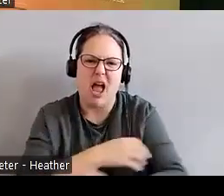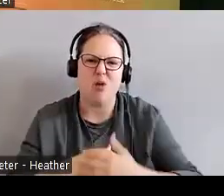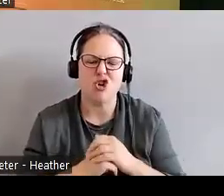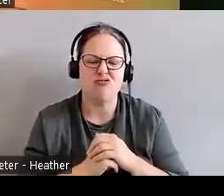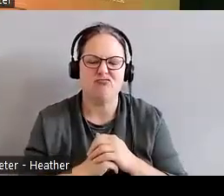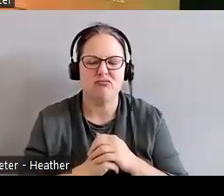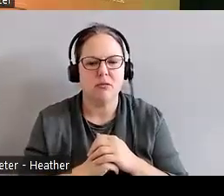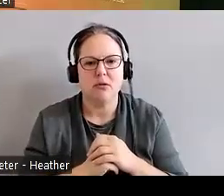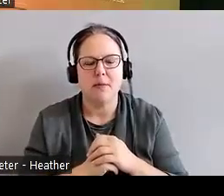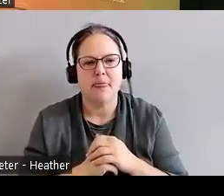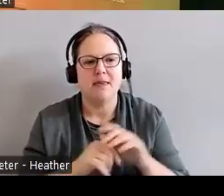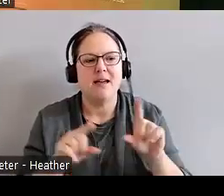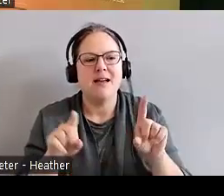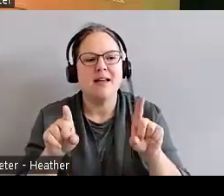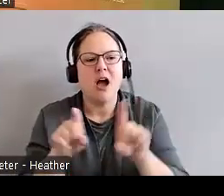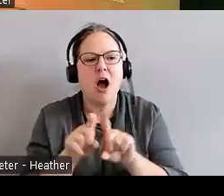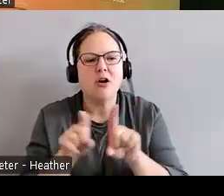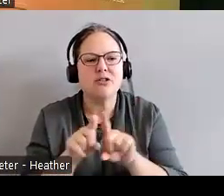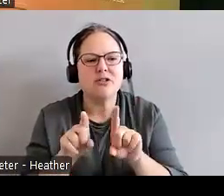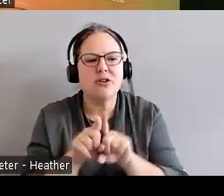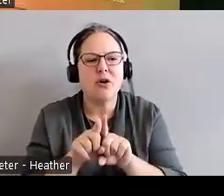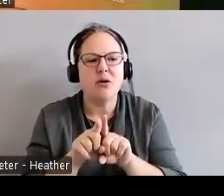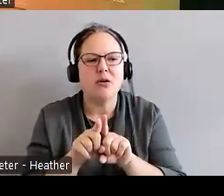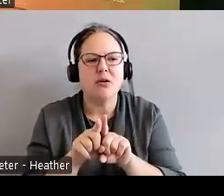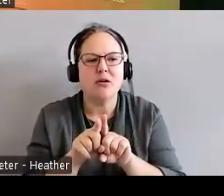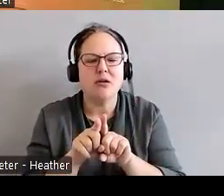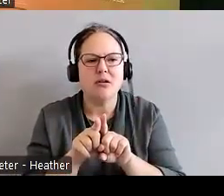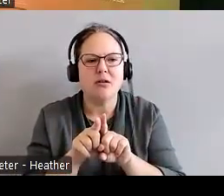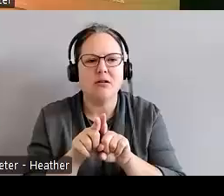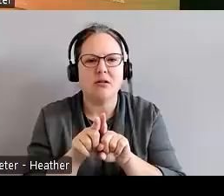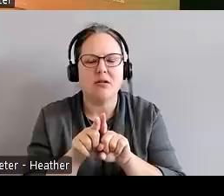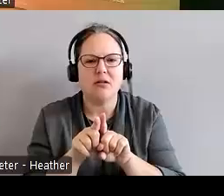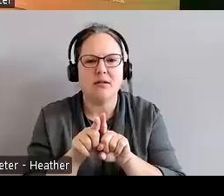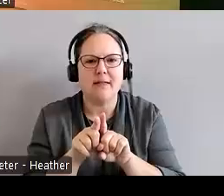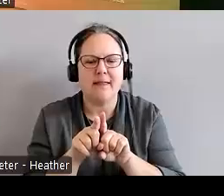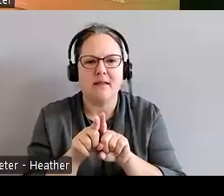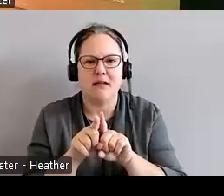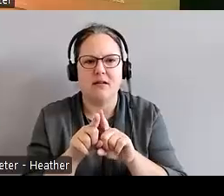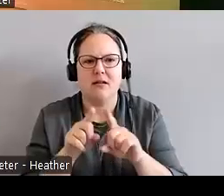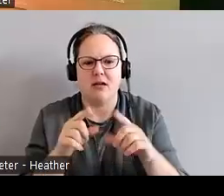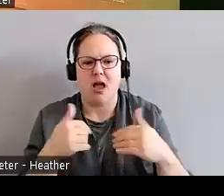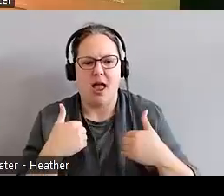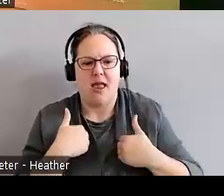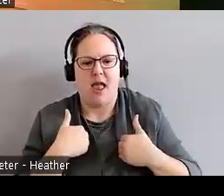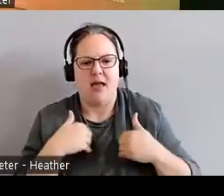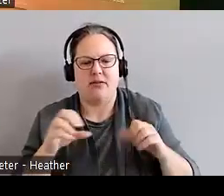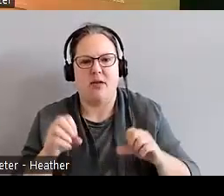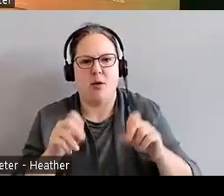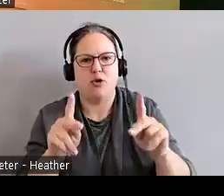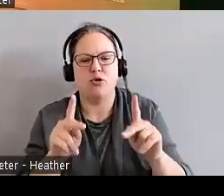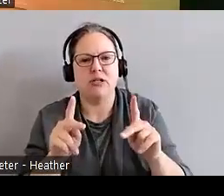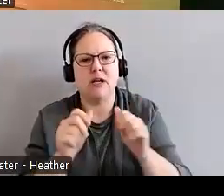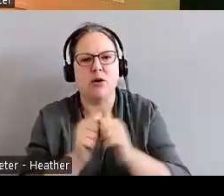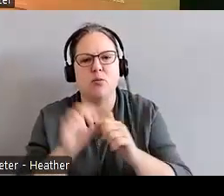And the other thing that I keep thinking about is that I had an opportunity too, because I had funds as well, to do a case control